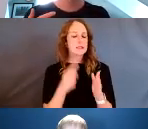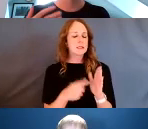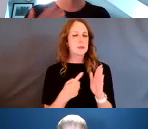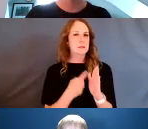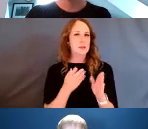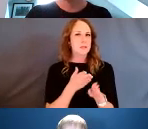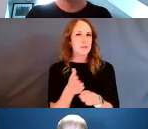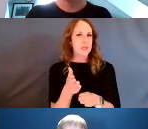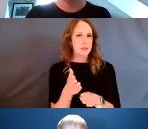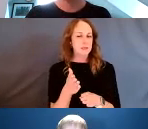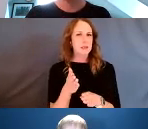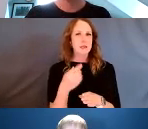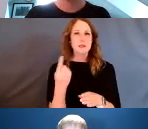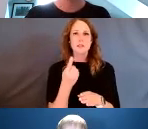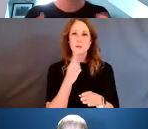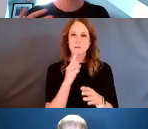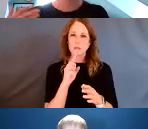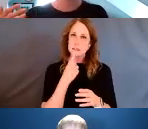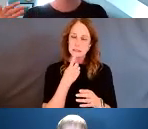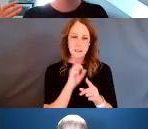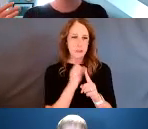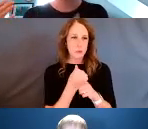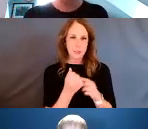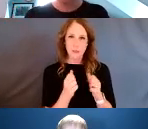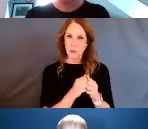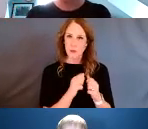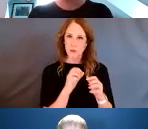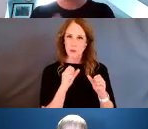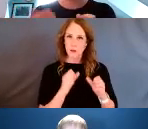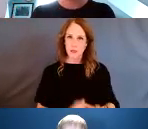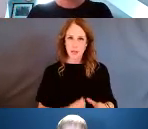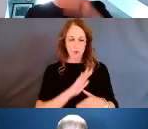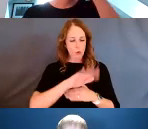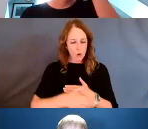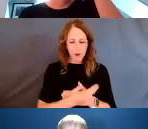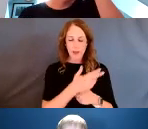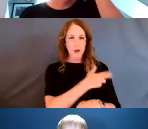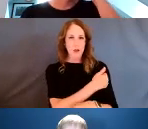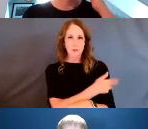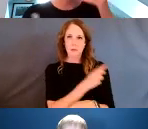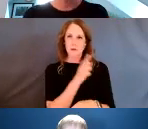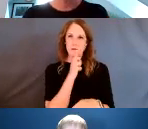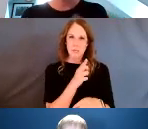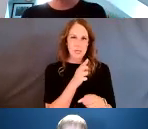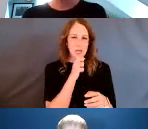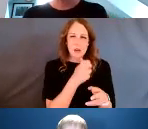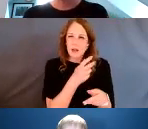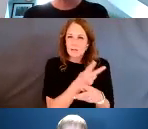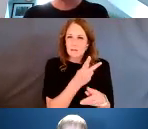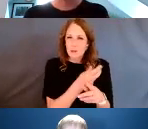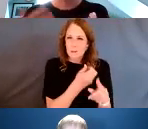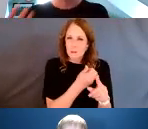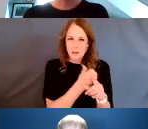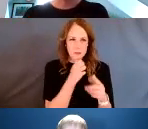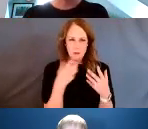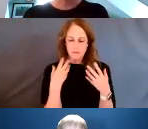someone's, in a really intense situation with a client, or they spent all night at the hospital and they're just really not taking the time that they need to recover